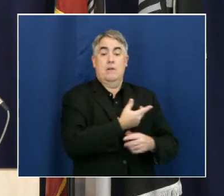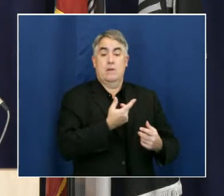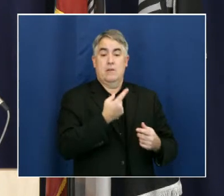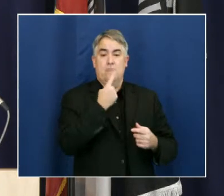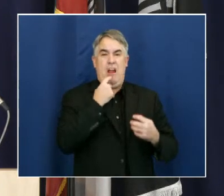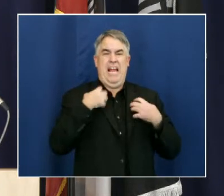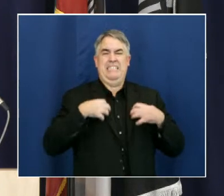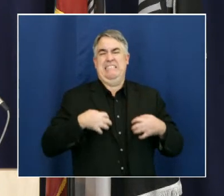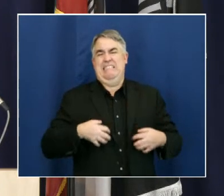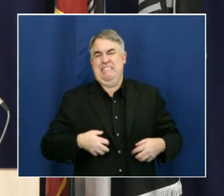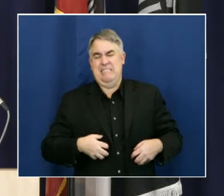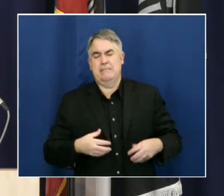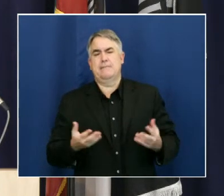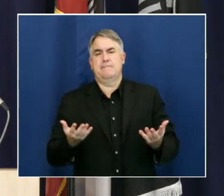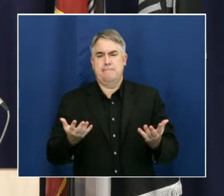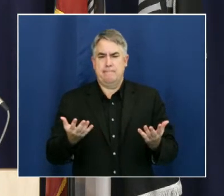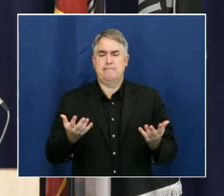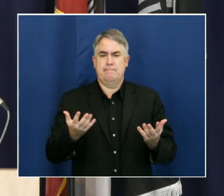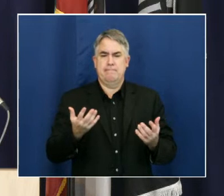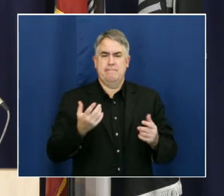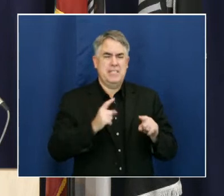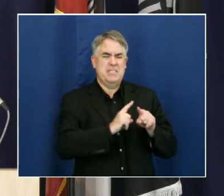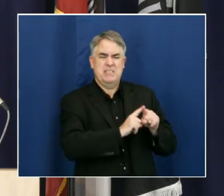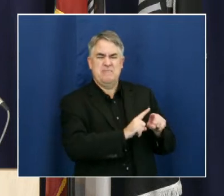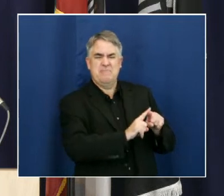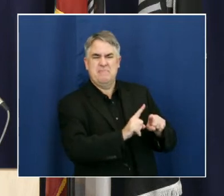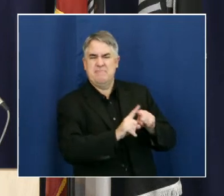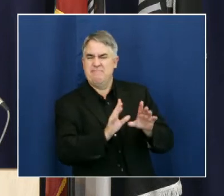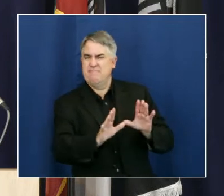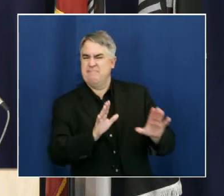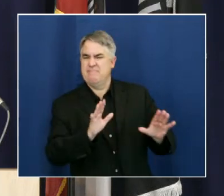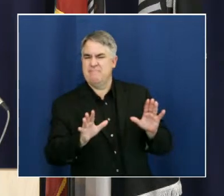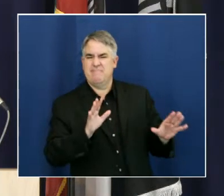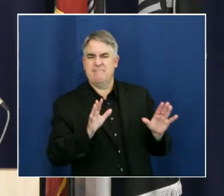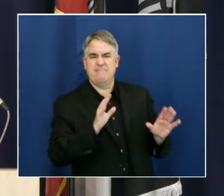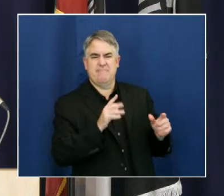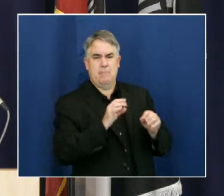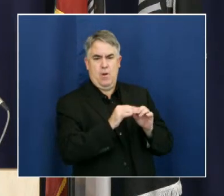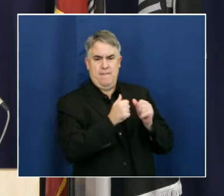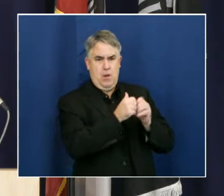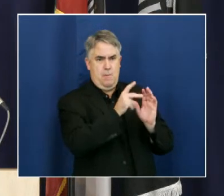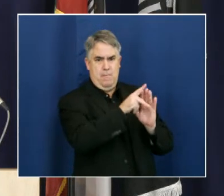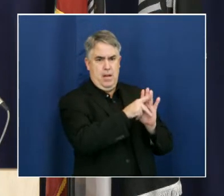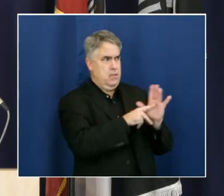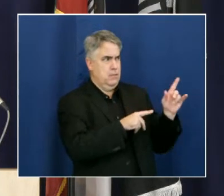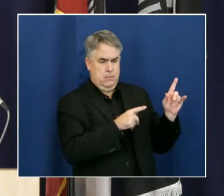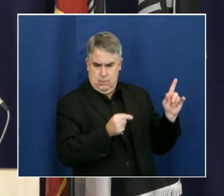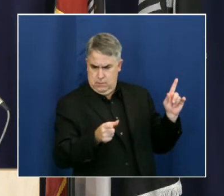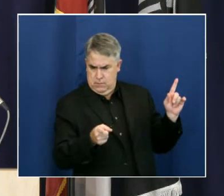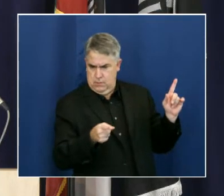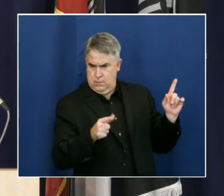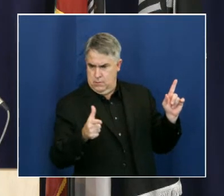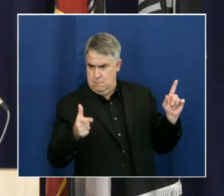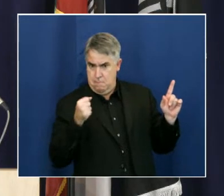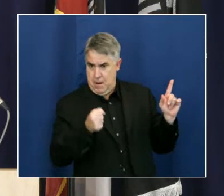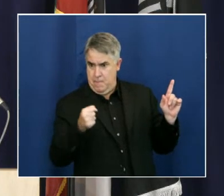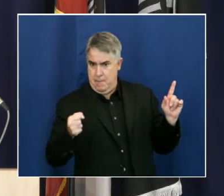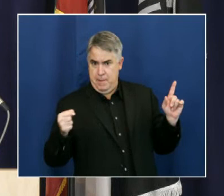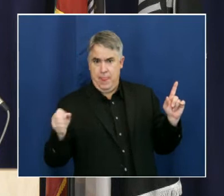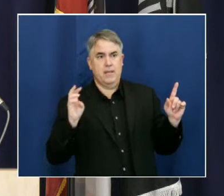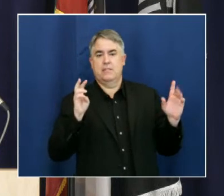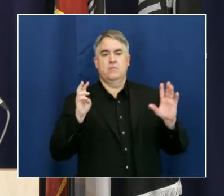allergic reactions. And what they did was follow their policies and procedures, and it was just the clustering of them together that led them to